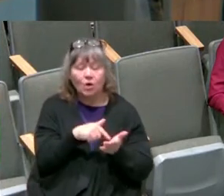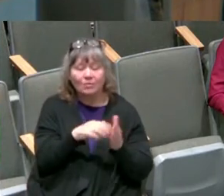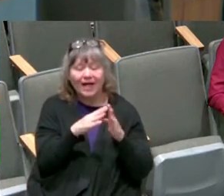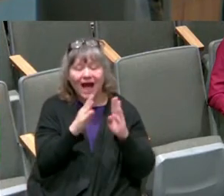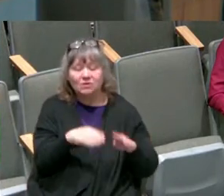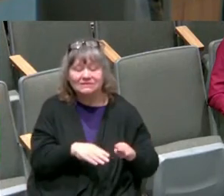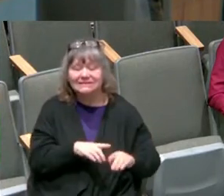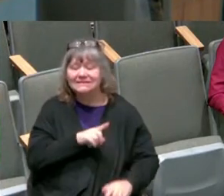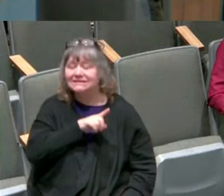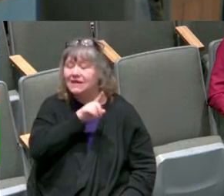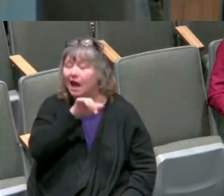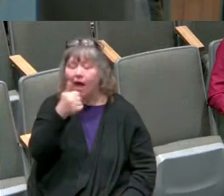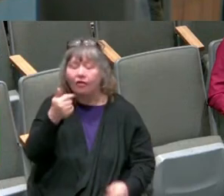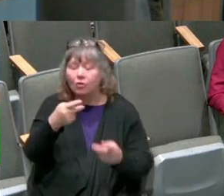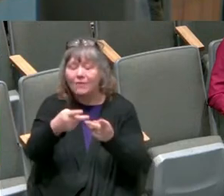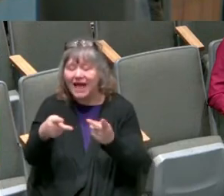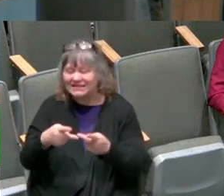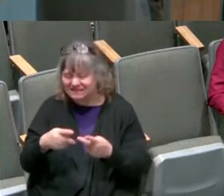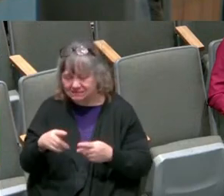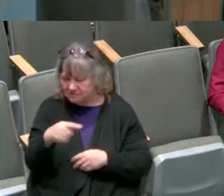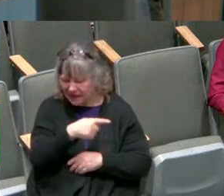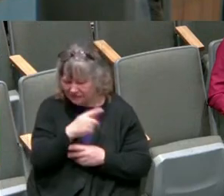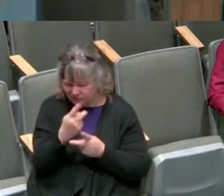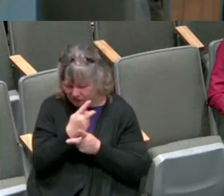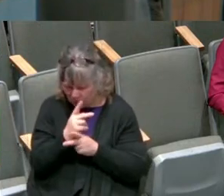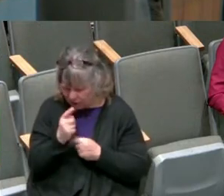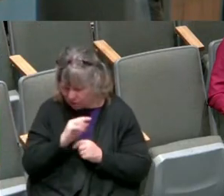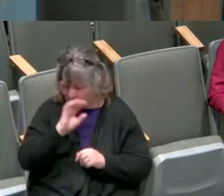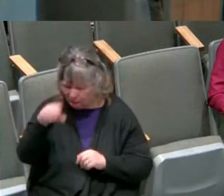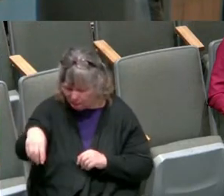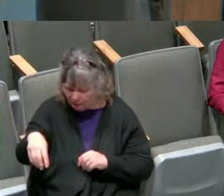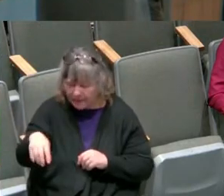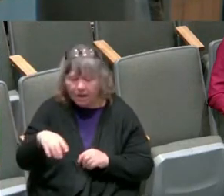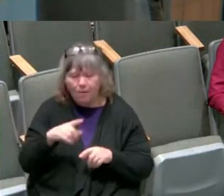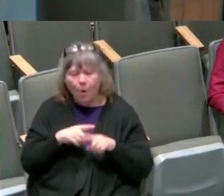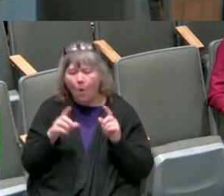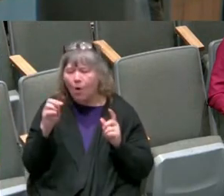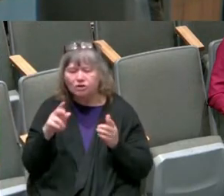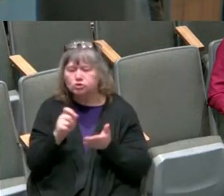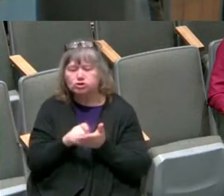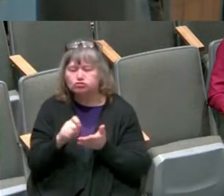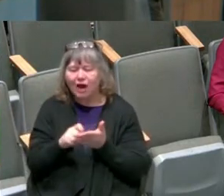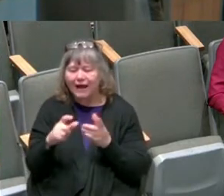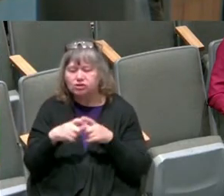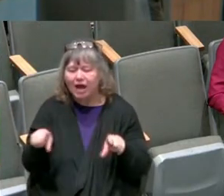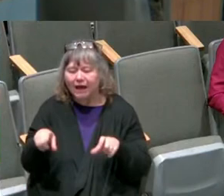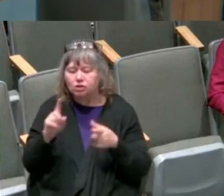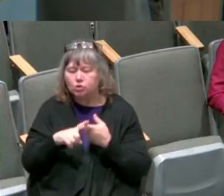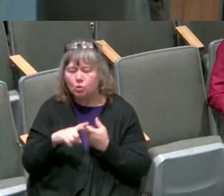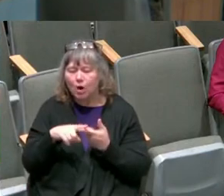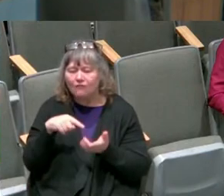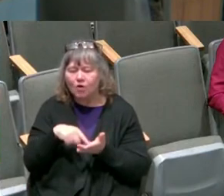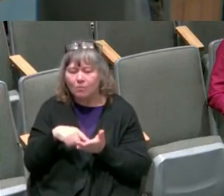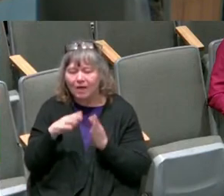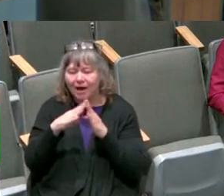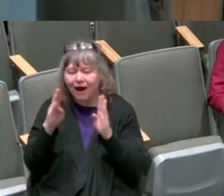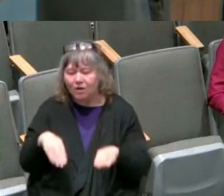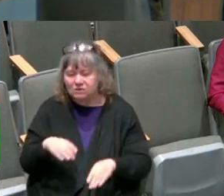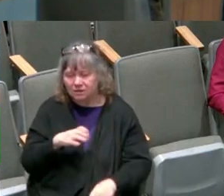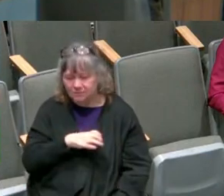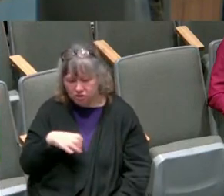house somewhere else in Hopkinton that they figure out where they put it or to just write a check to the affordable housing authority